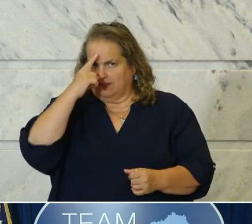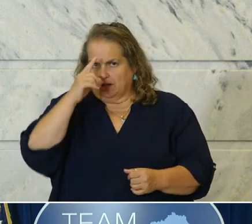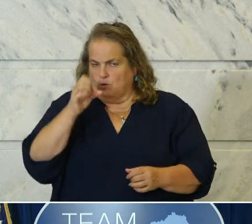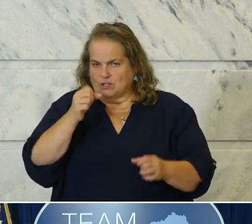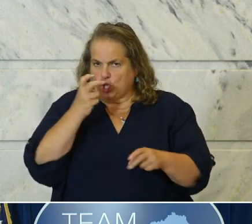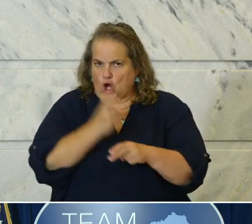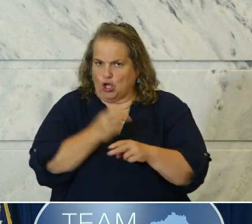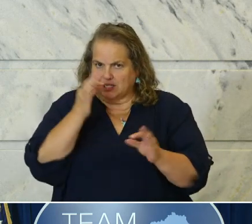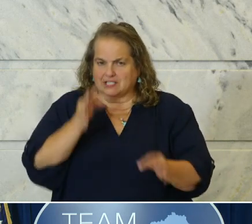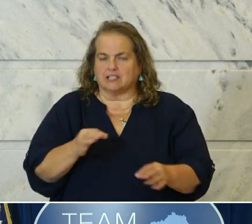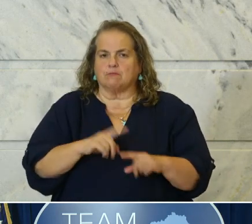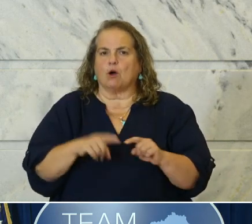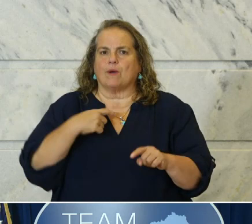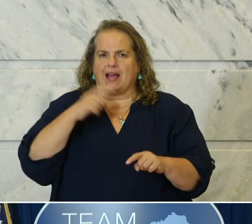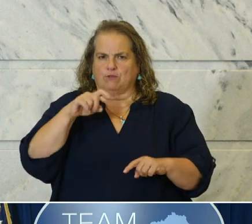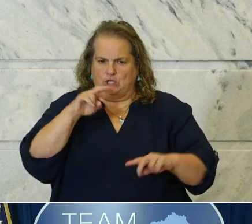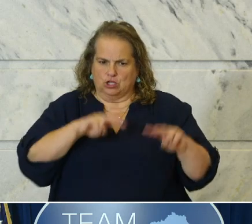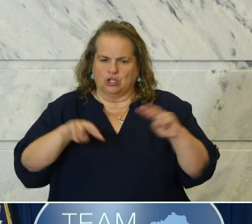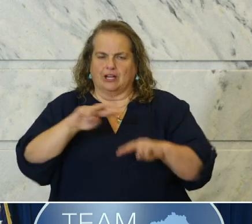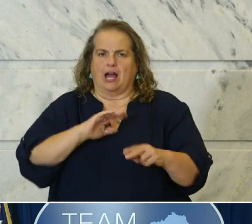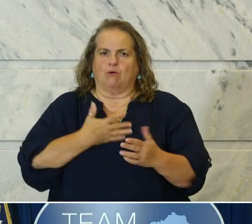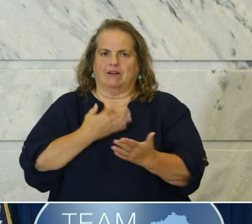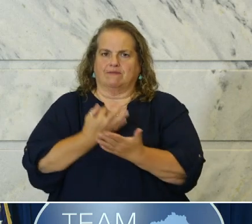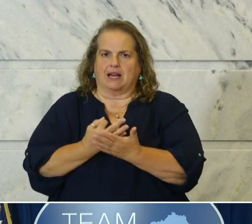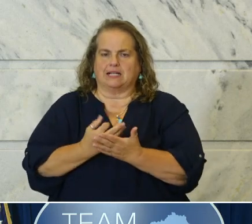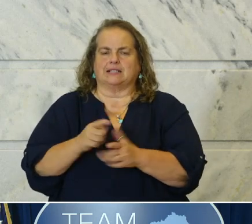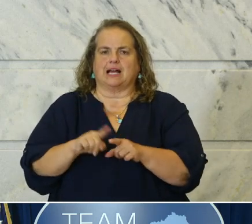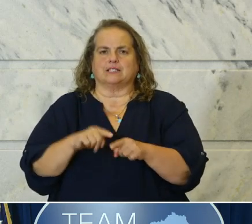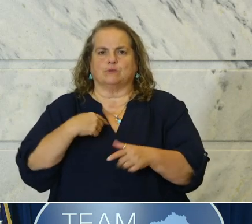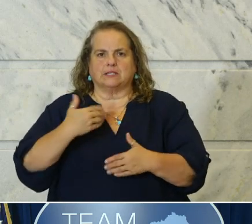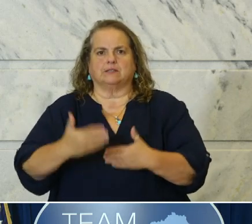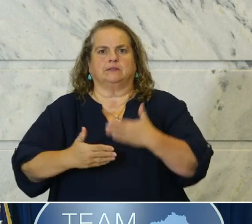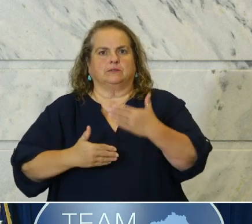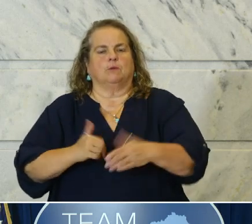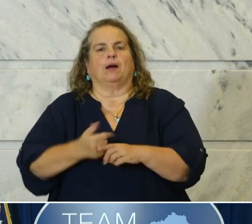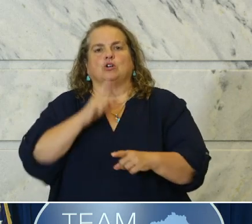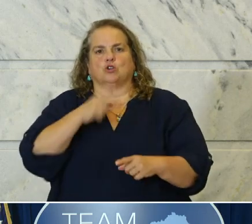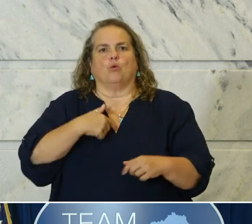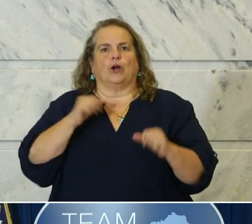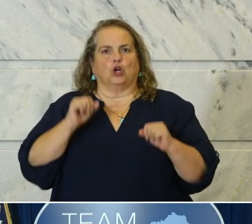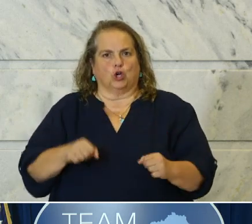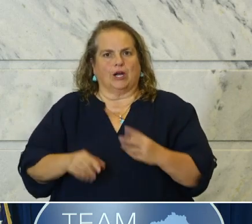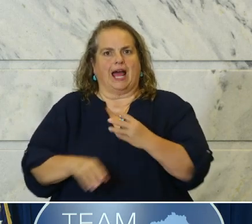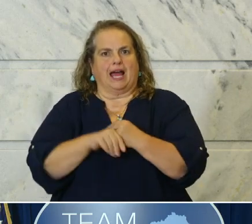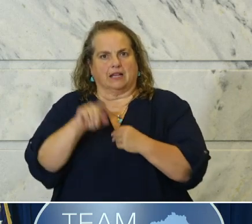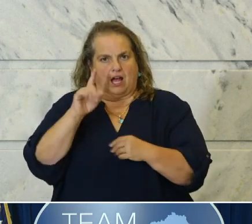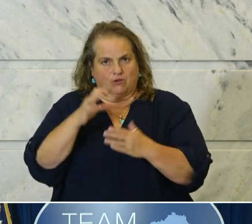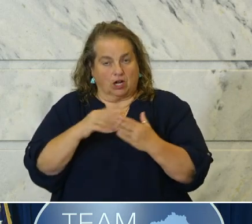do have to look as we go at our finances and just make sure we're at a place we can do it. We can.